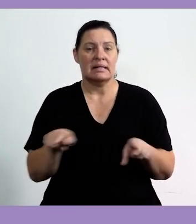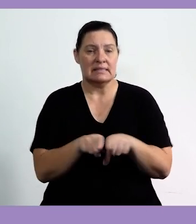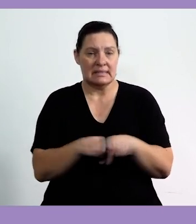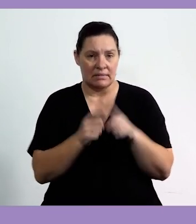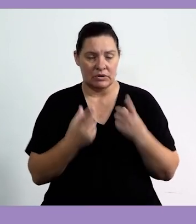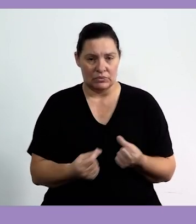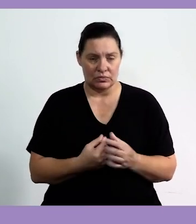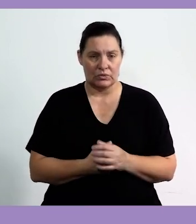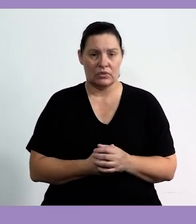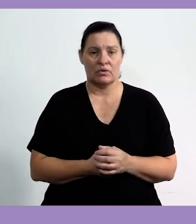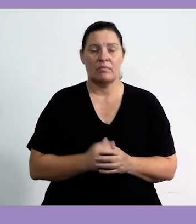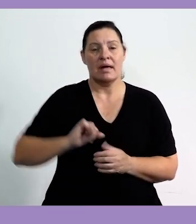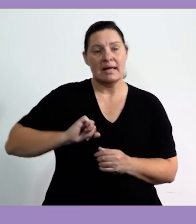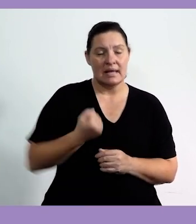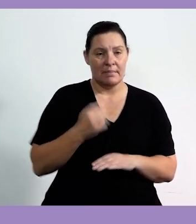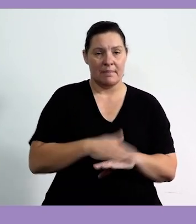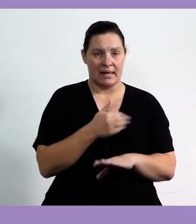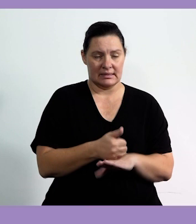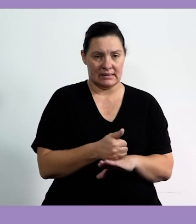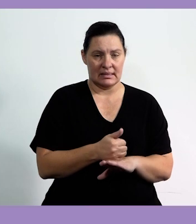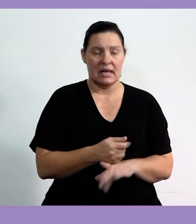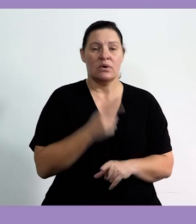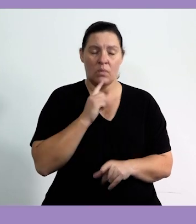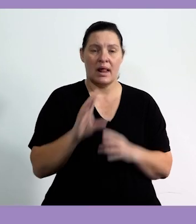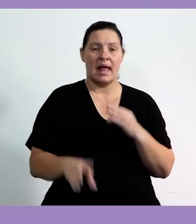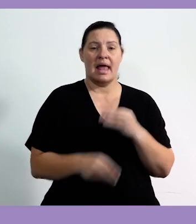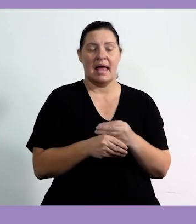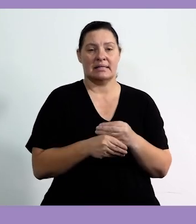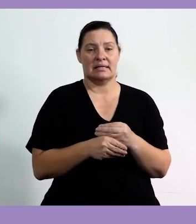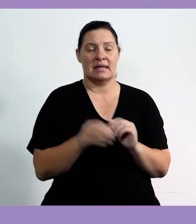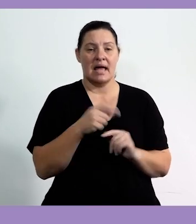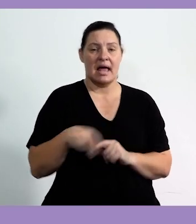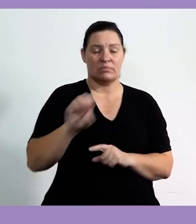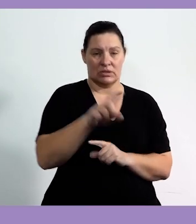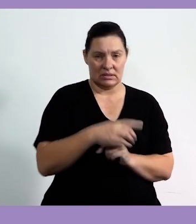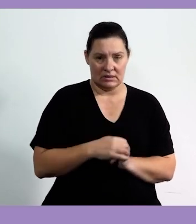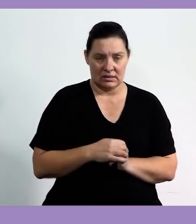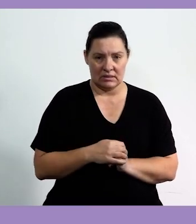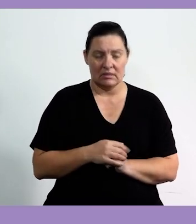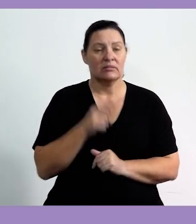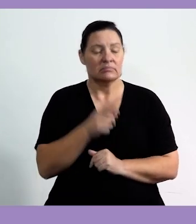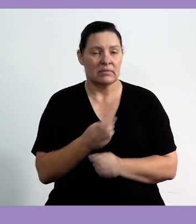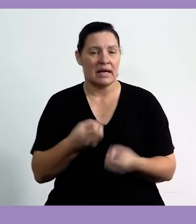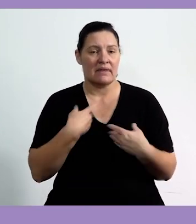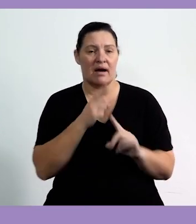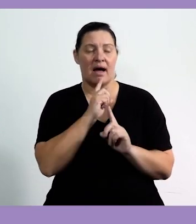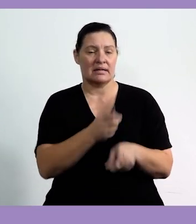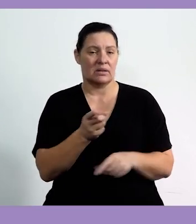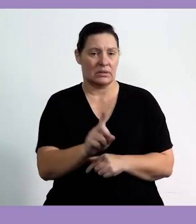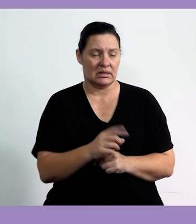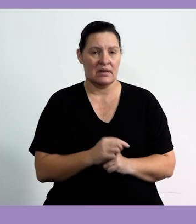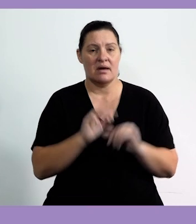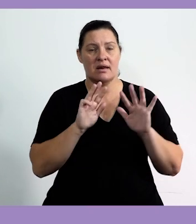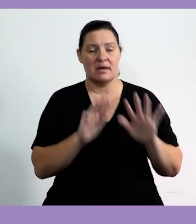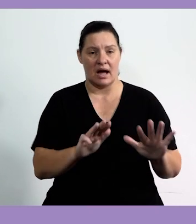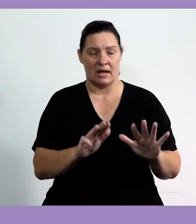do the same thing. We are going to keep the base and we are going to add the exponents, which is going to give us an answer